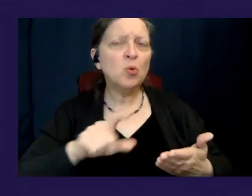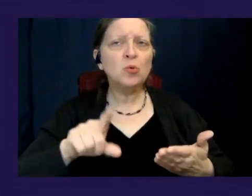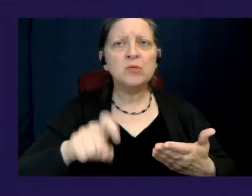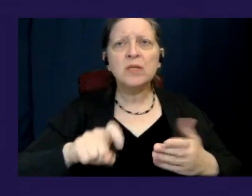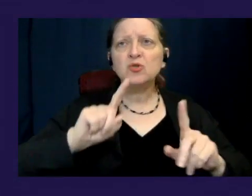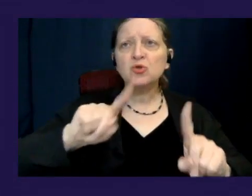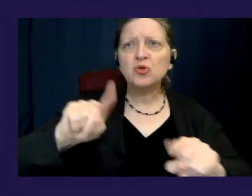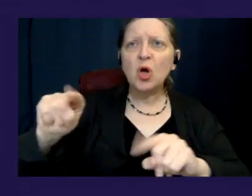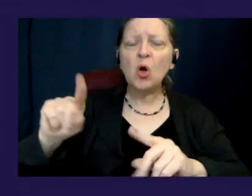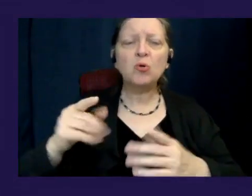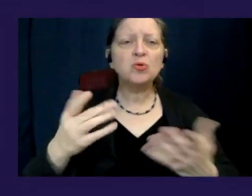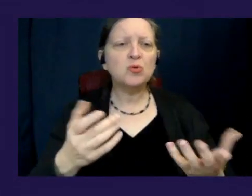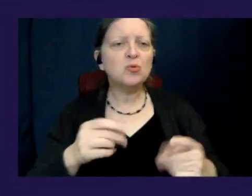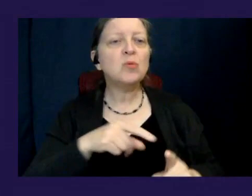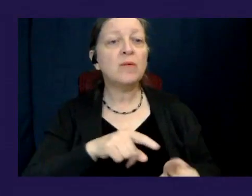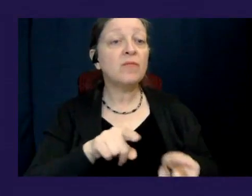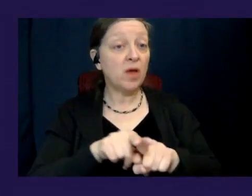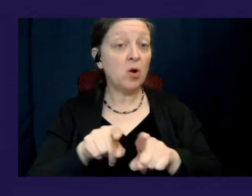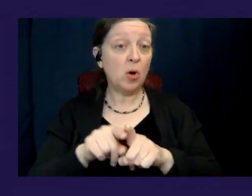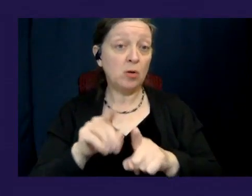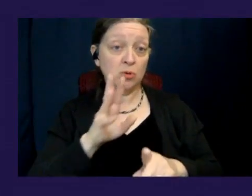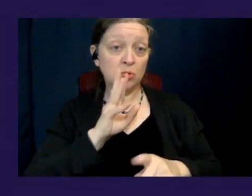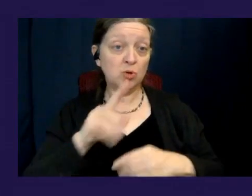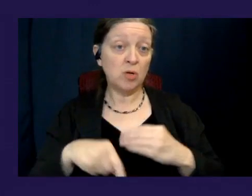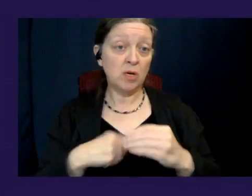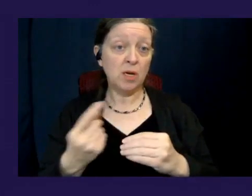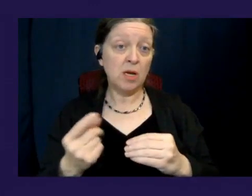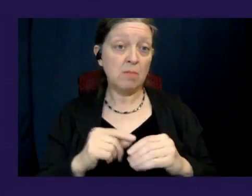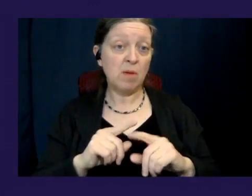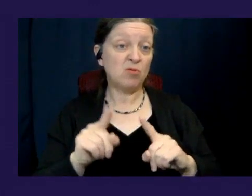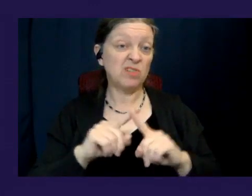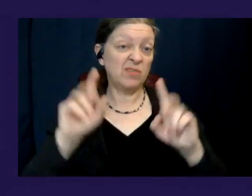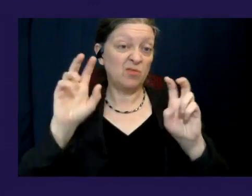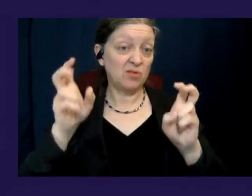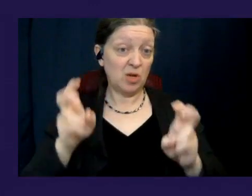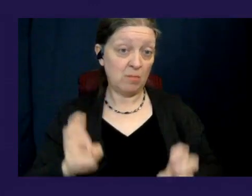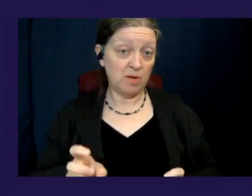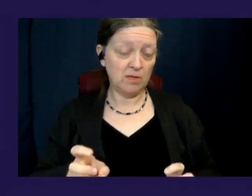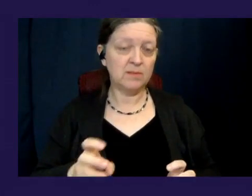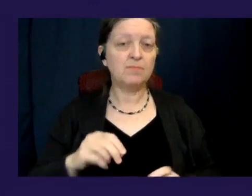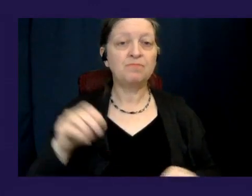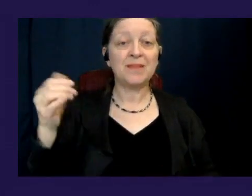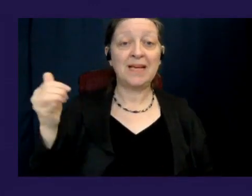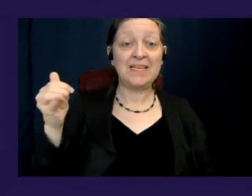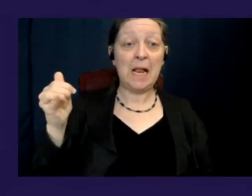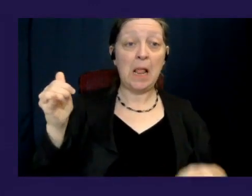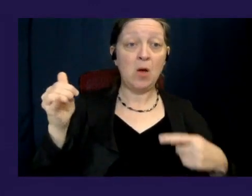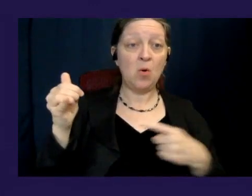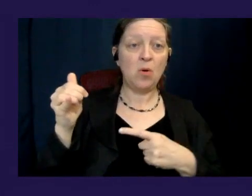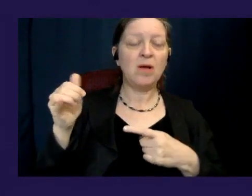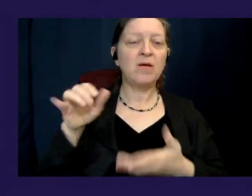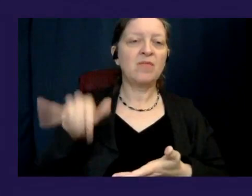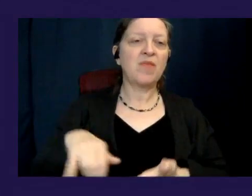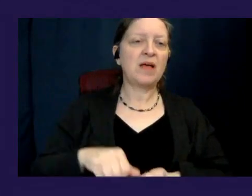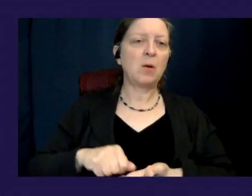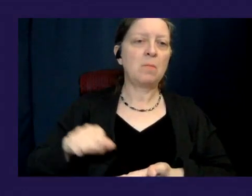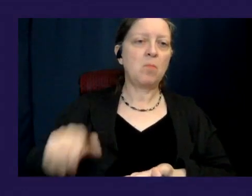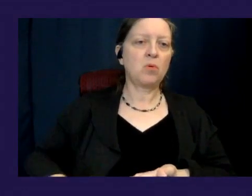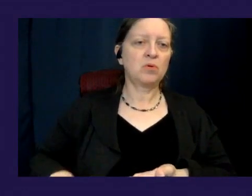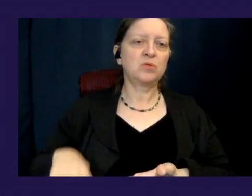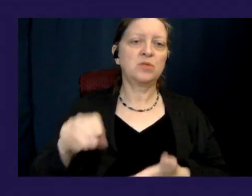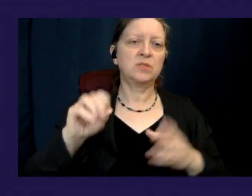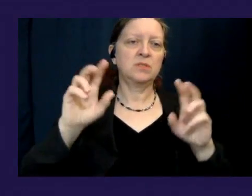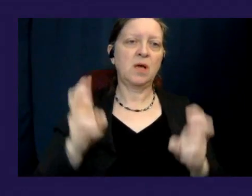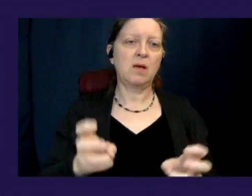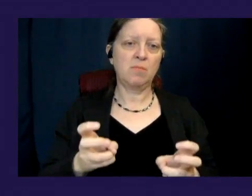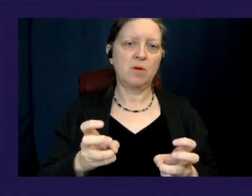They're talking about all sorts of topics now. And in yellow particularly is the abortion topic. You'll see